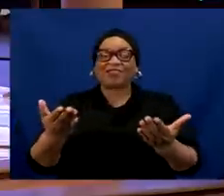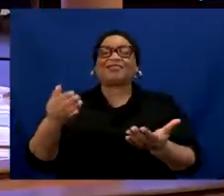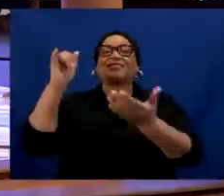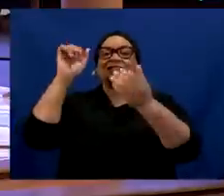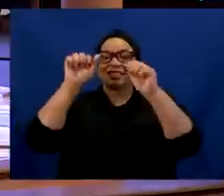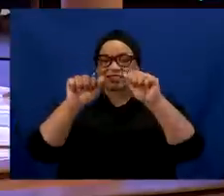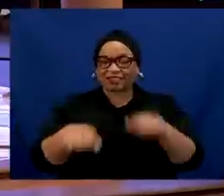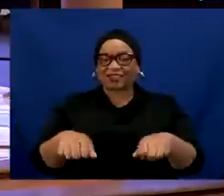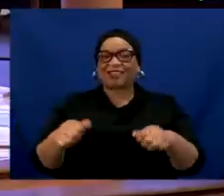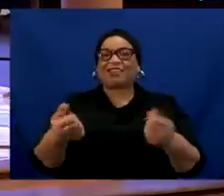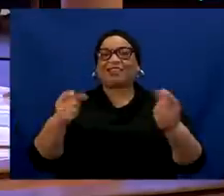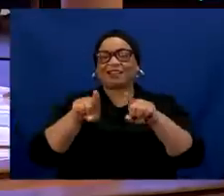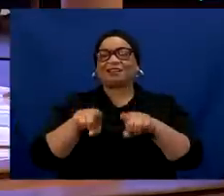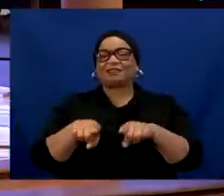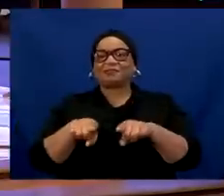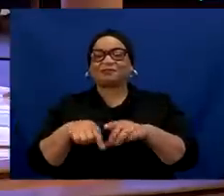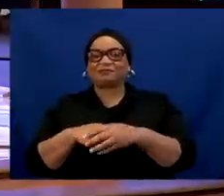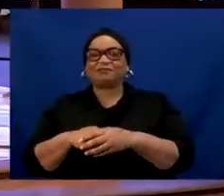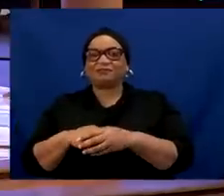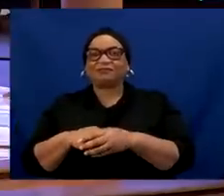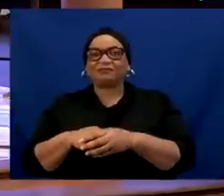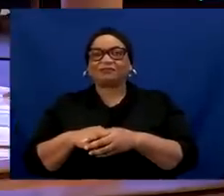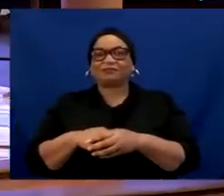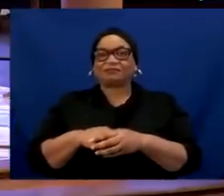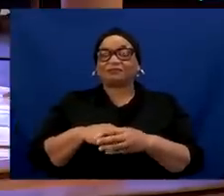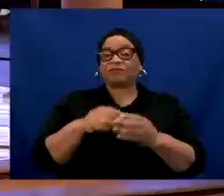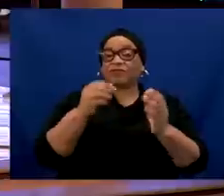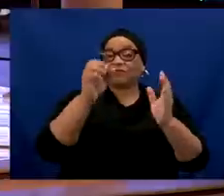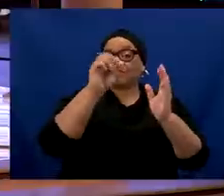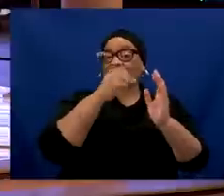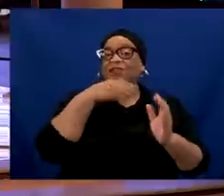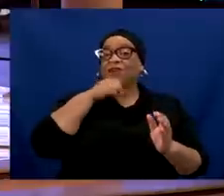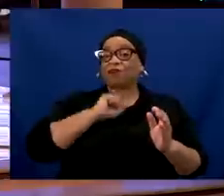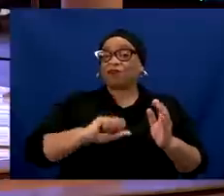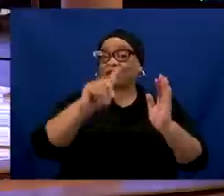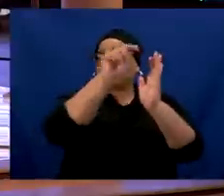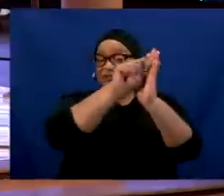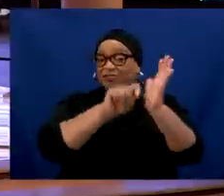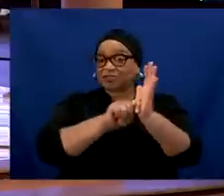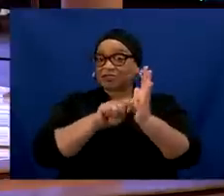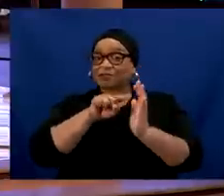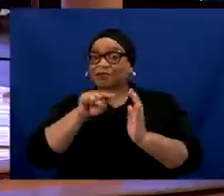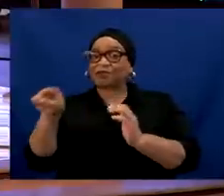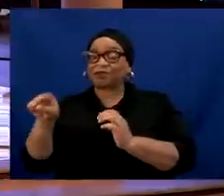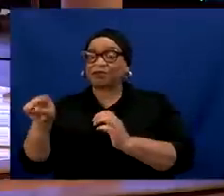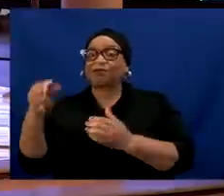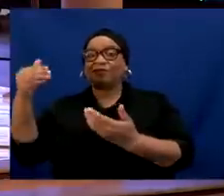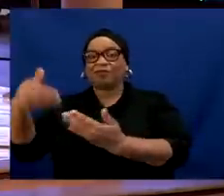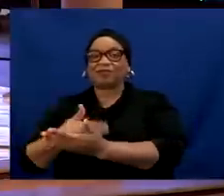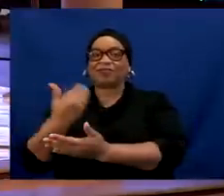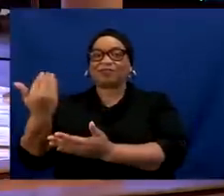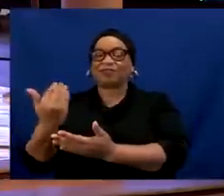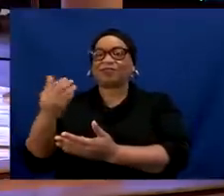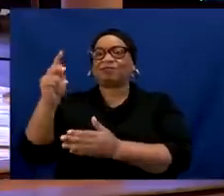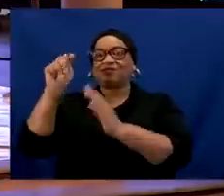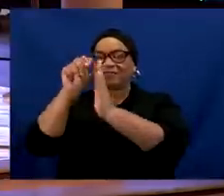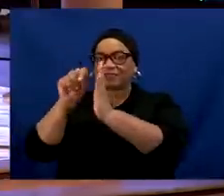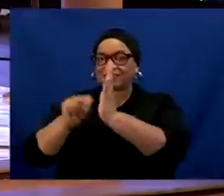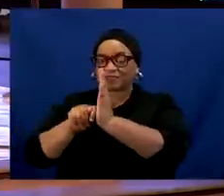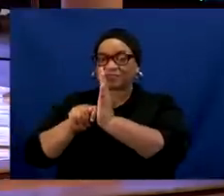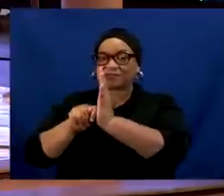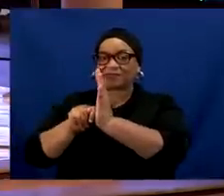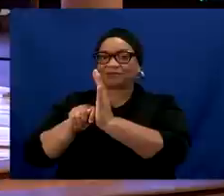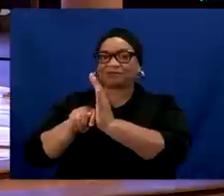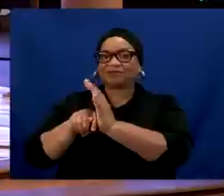the reverberation from the Old Testament through the New Testament. Don't you hear the question being asked by God to